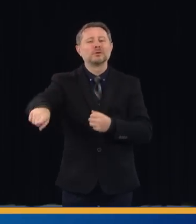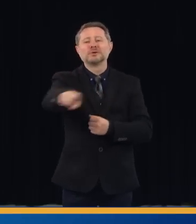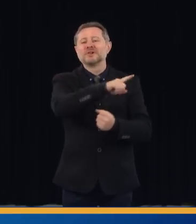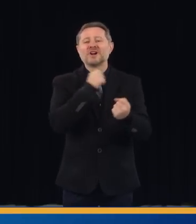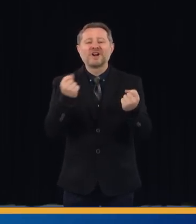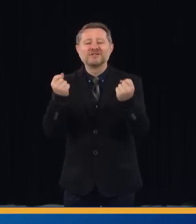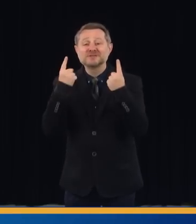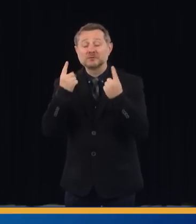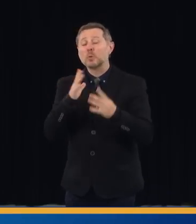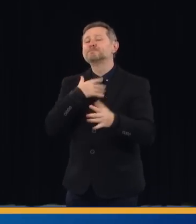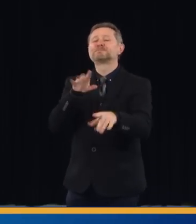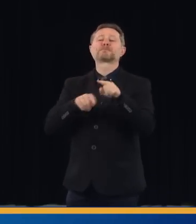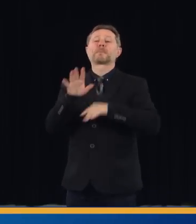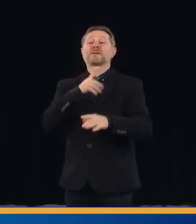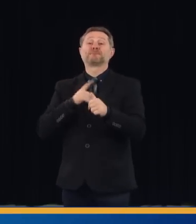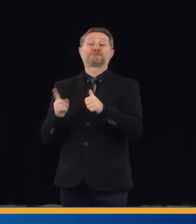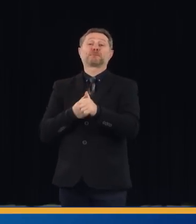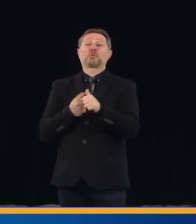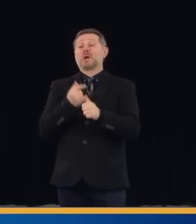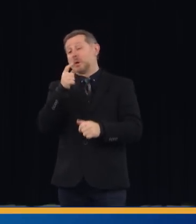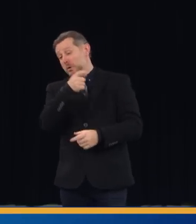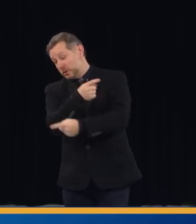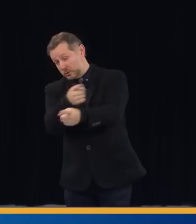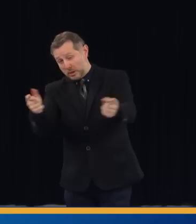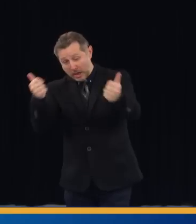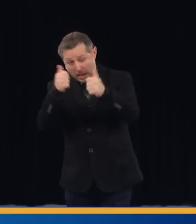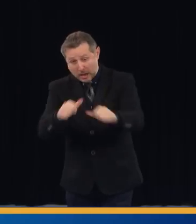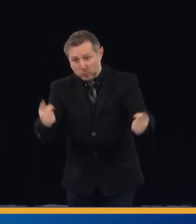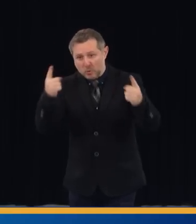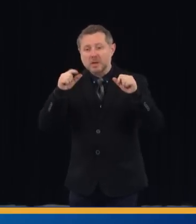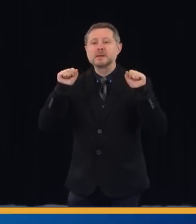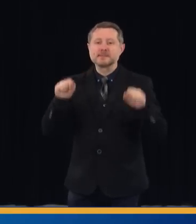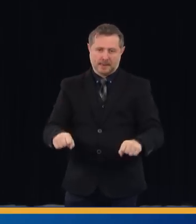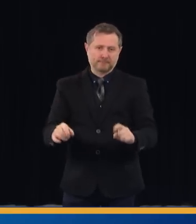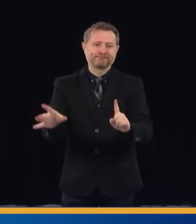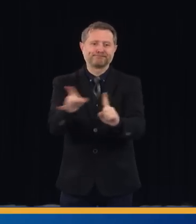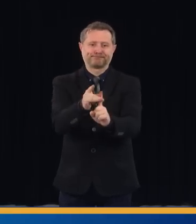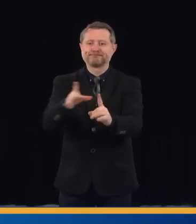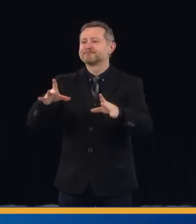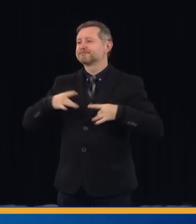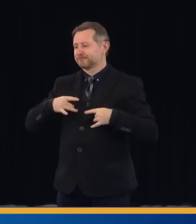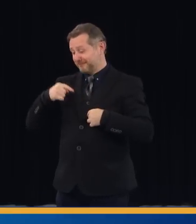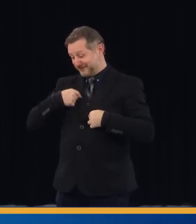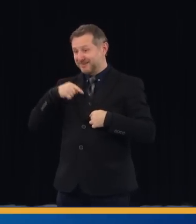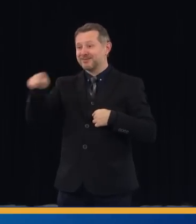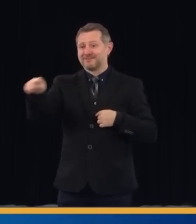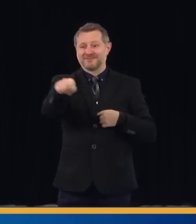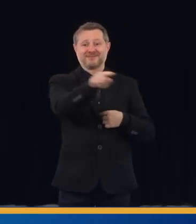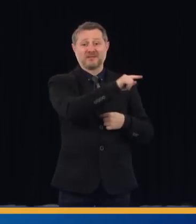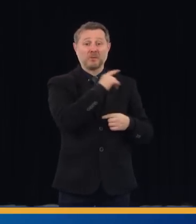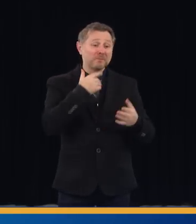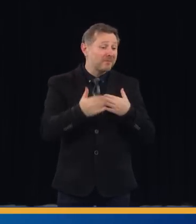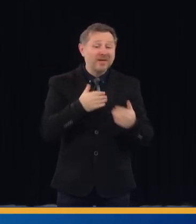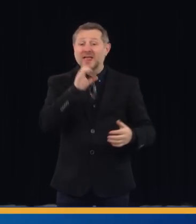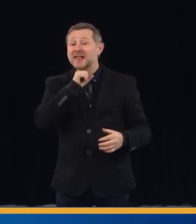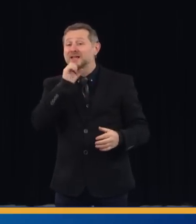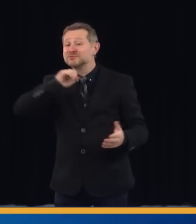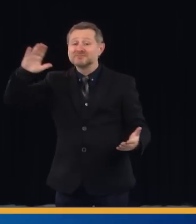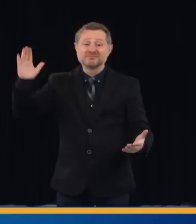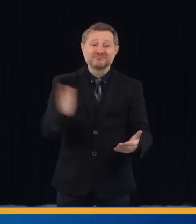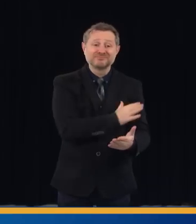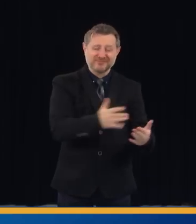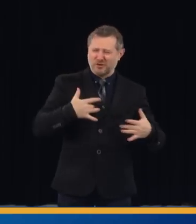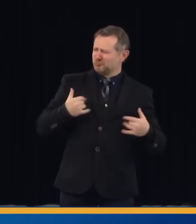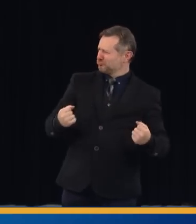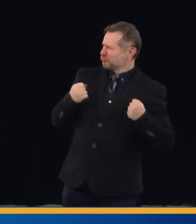get this disease. Relatively young people, strong people, people who take a lot